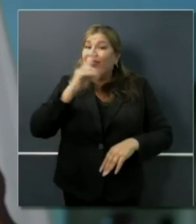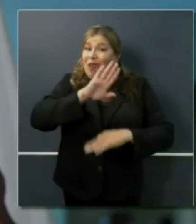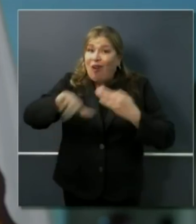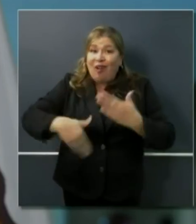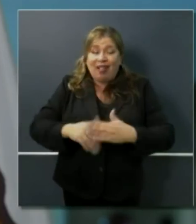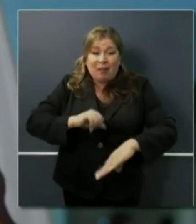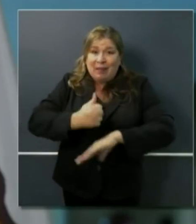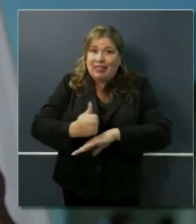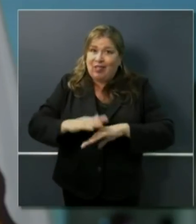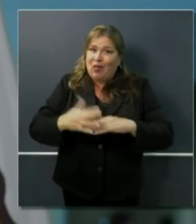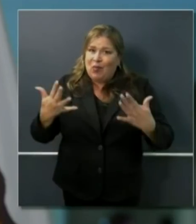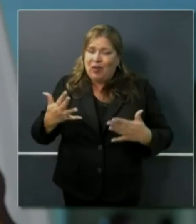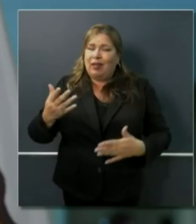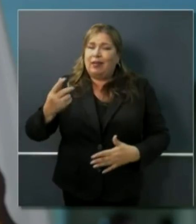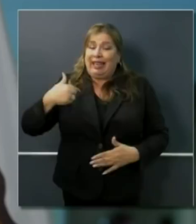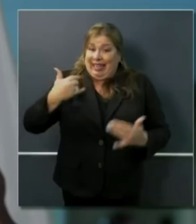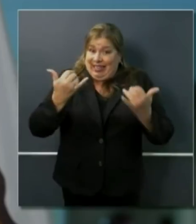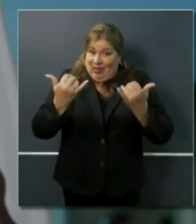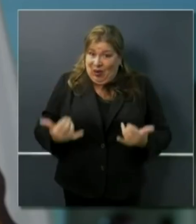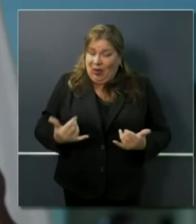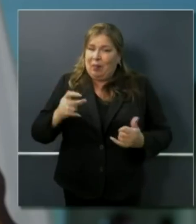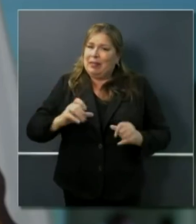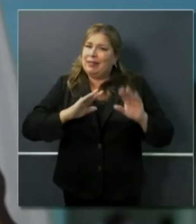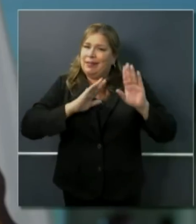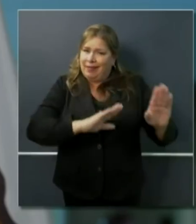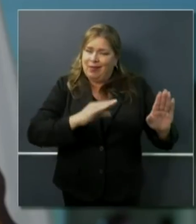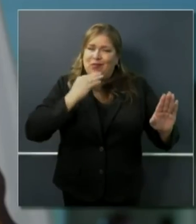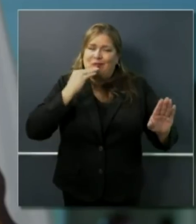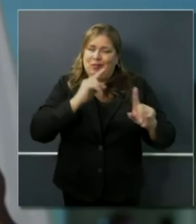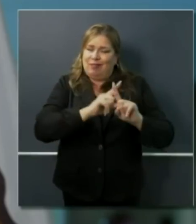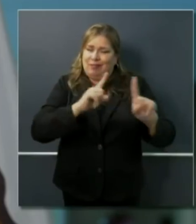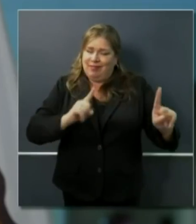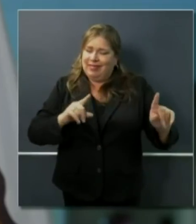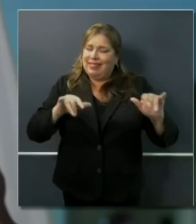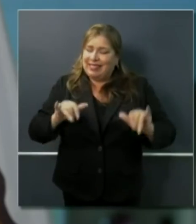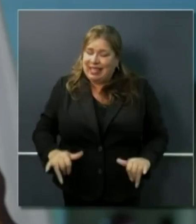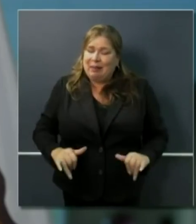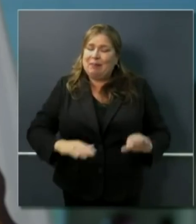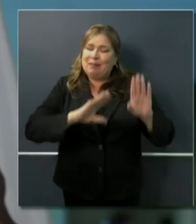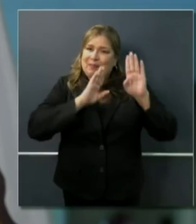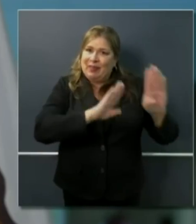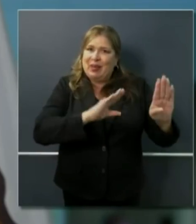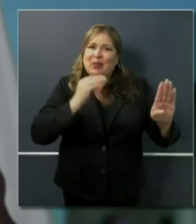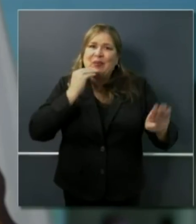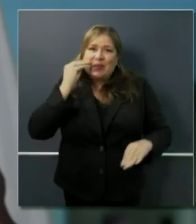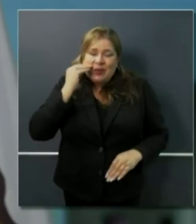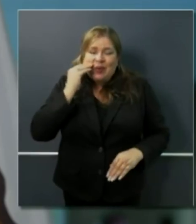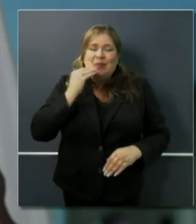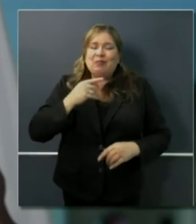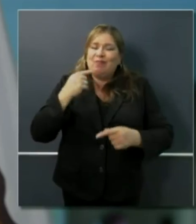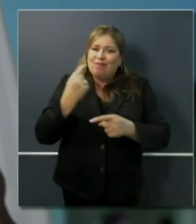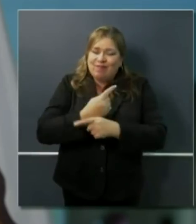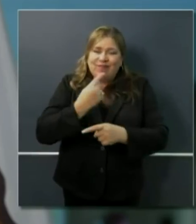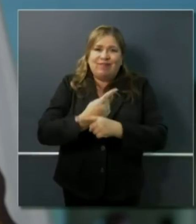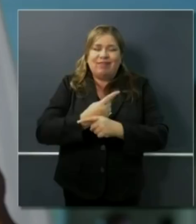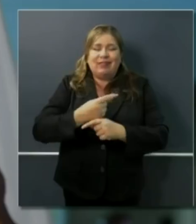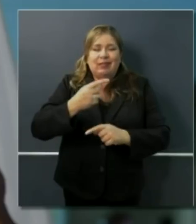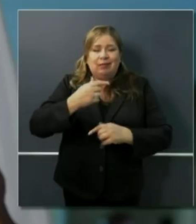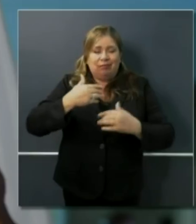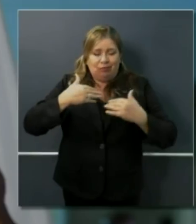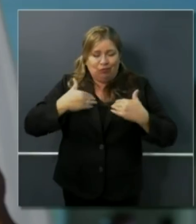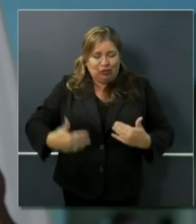continuing to stay the course on the current road that we're on. Stay at home, practice appropriate